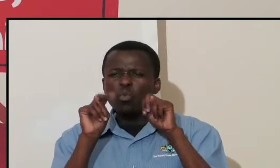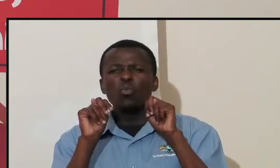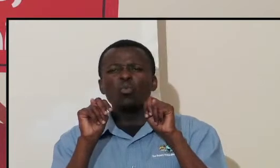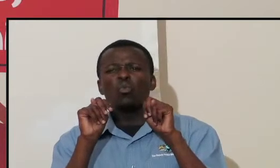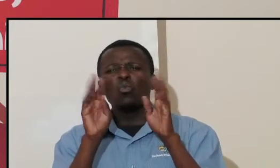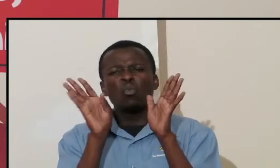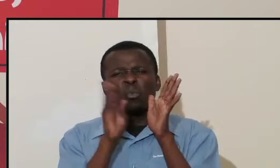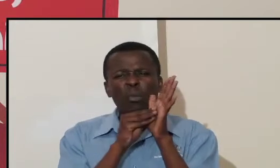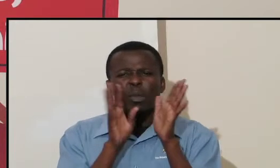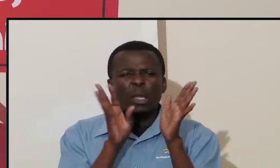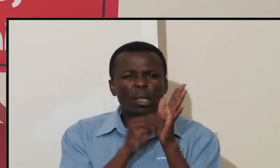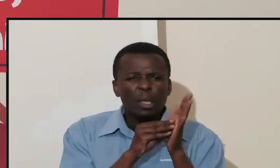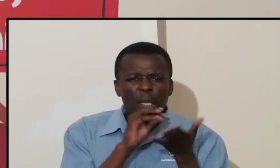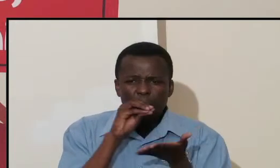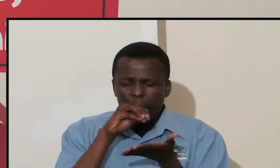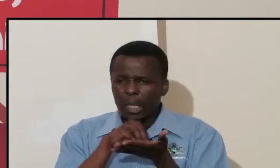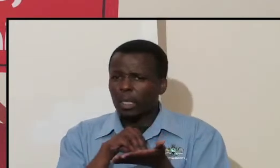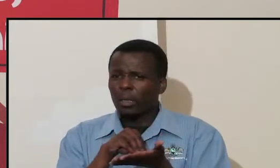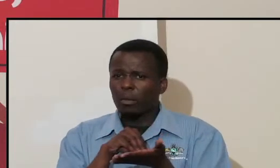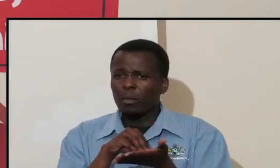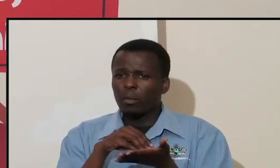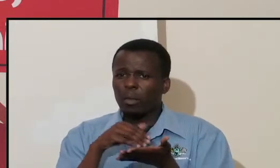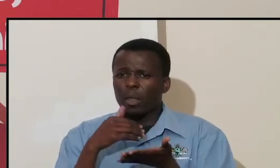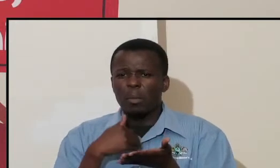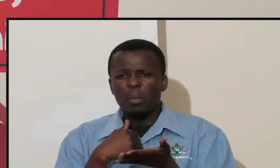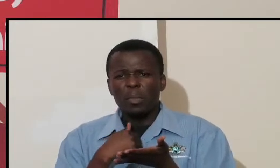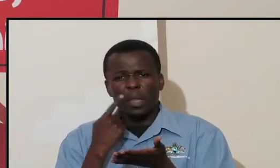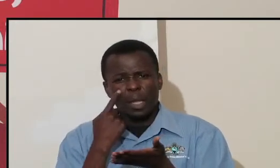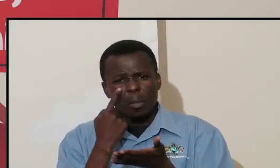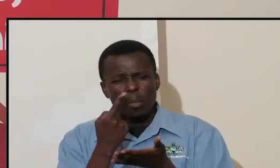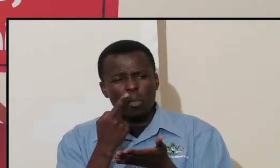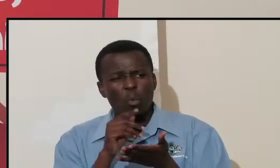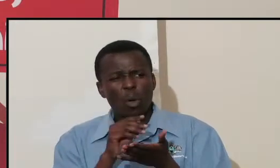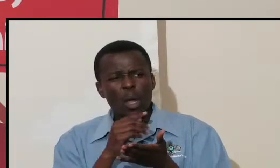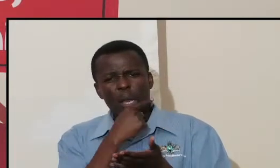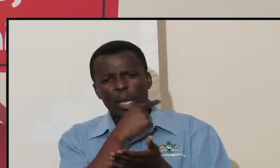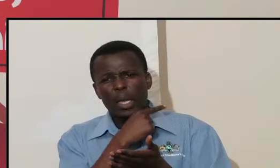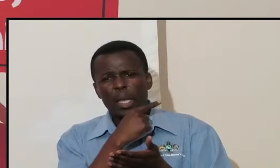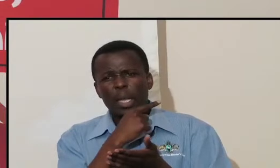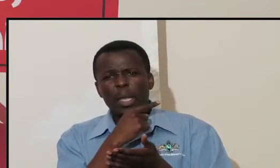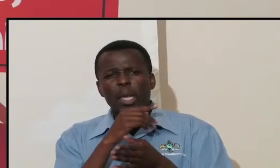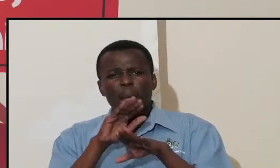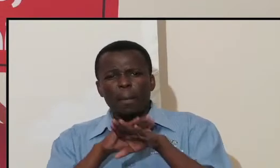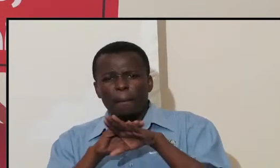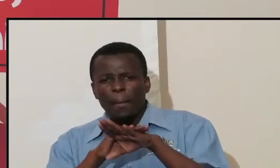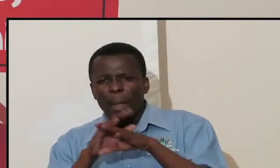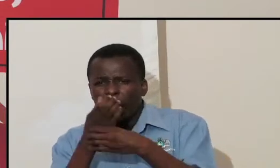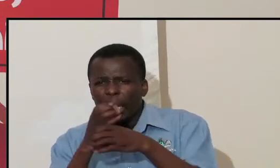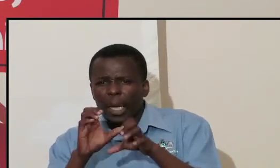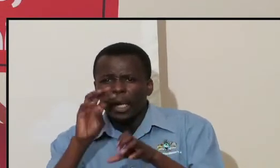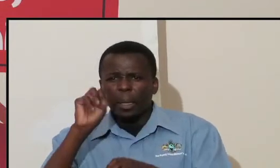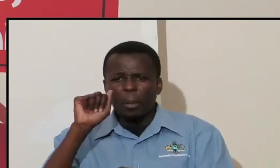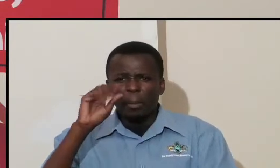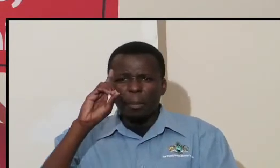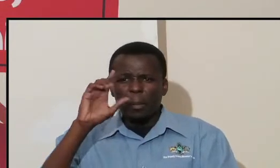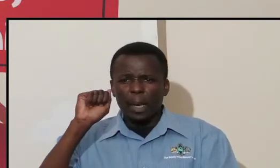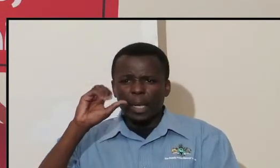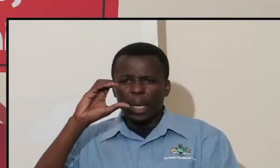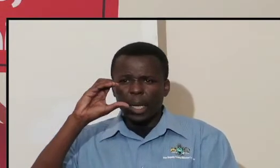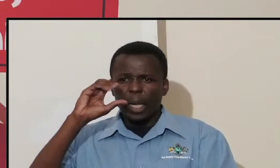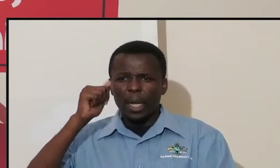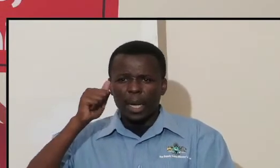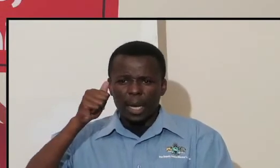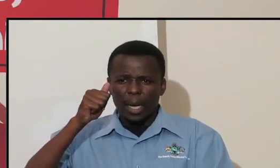I think nothing scared me as much as looking at those numbers from Madagascar and wondering